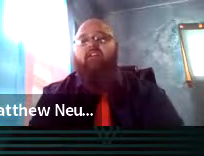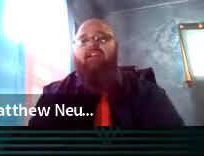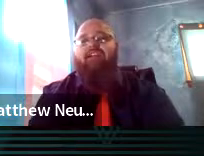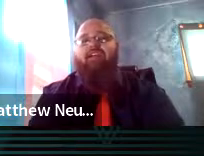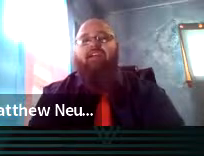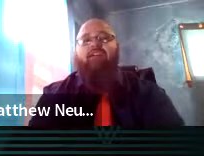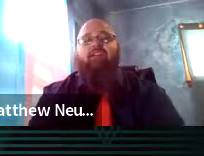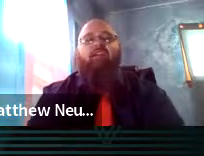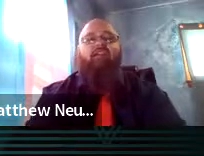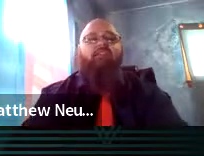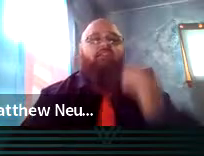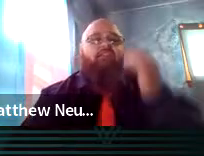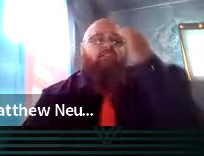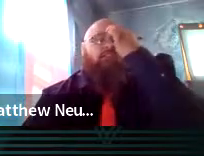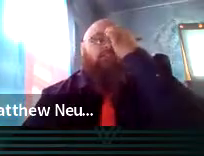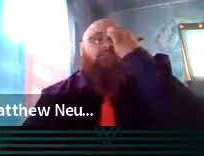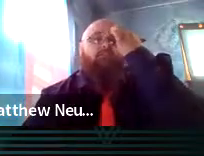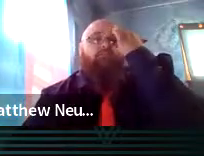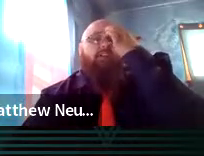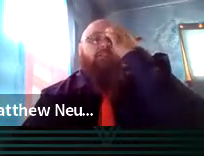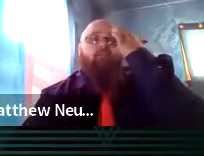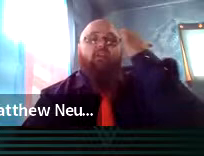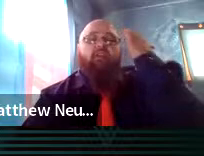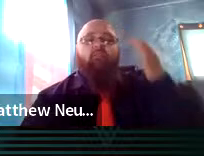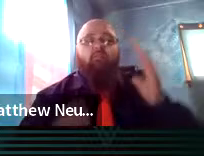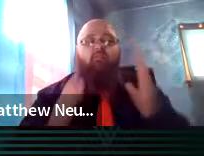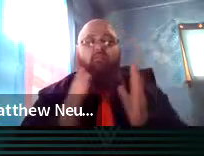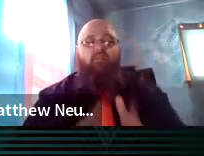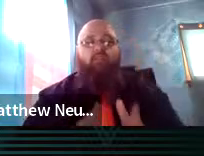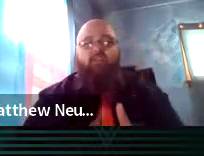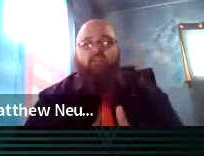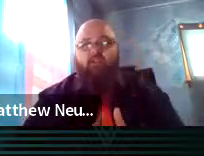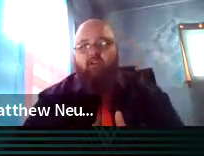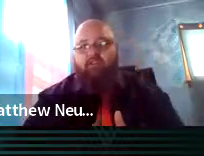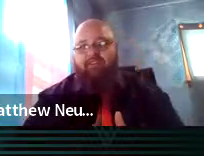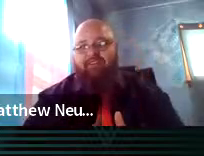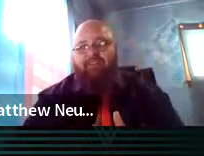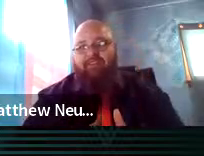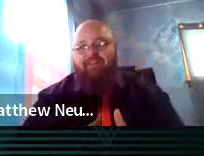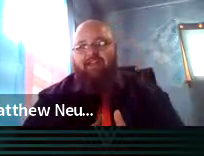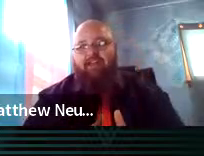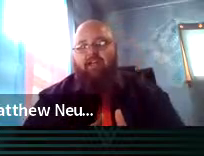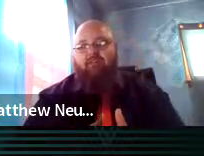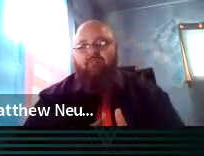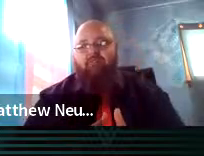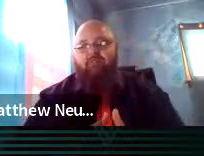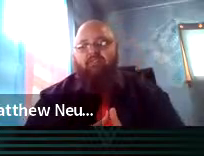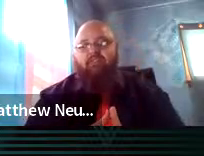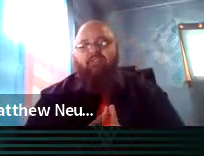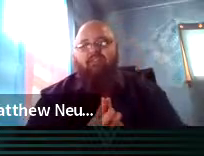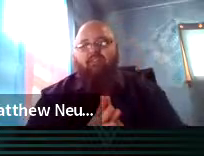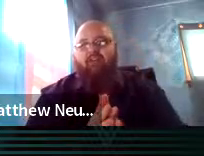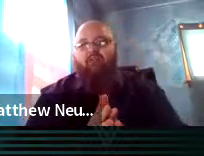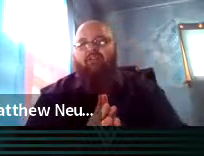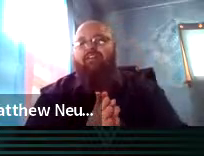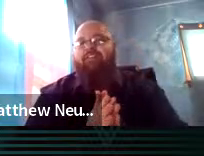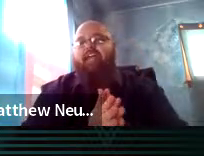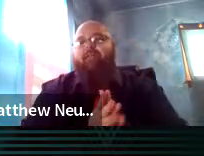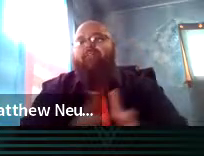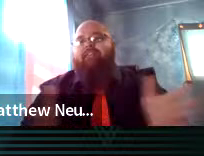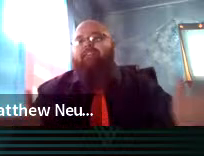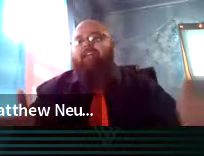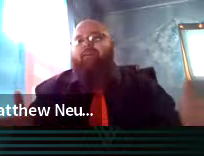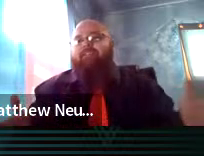HIV. And so, but when this started, the thought